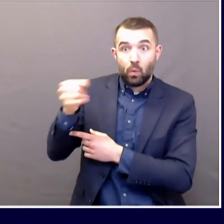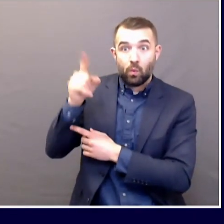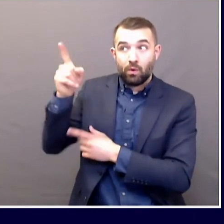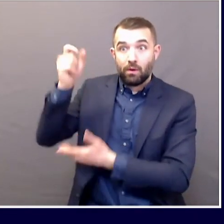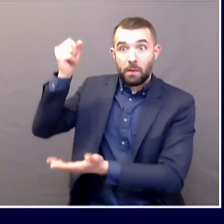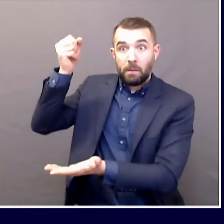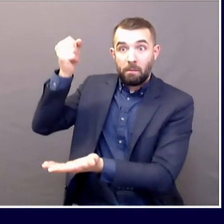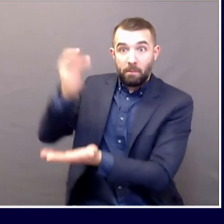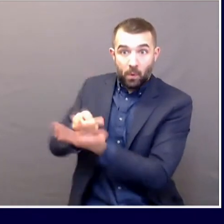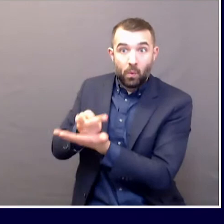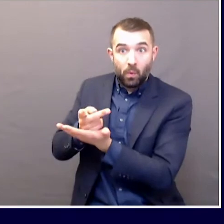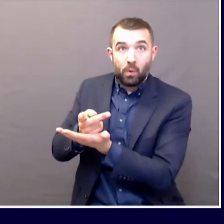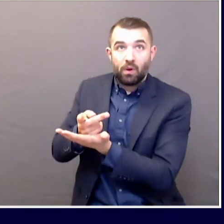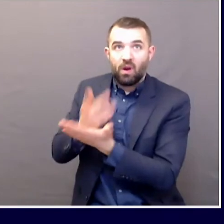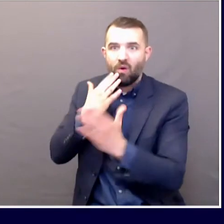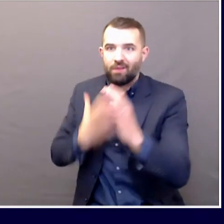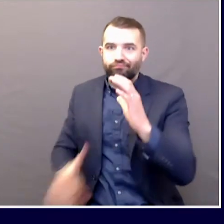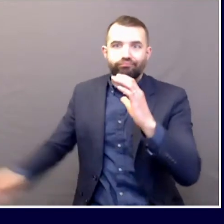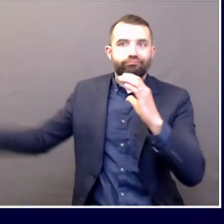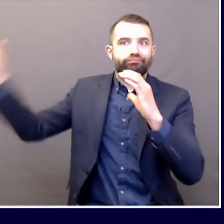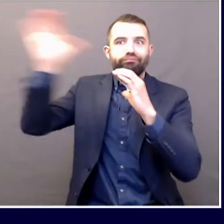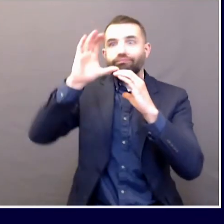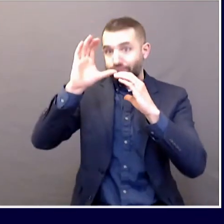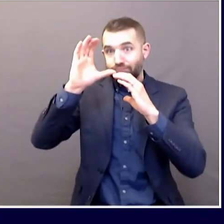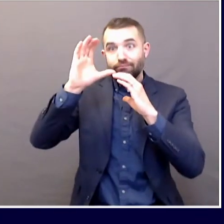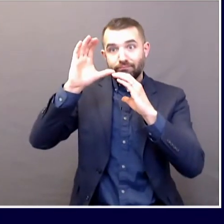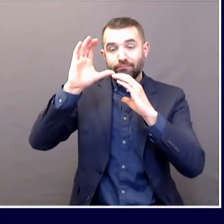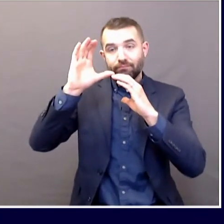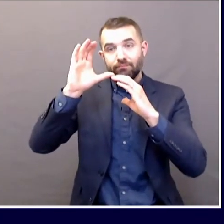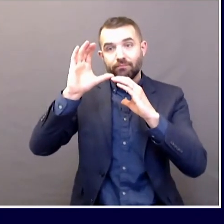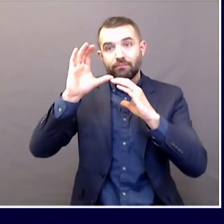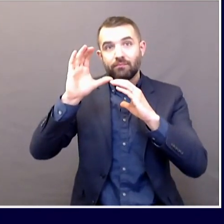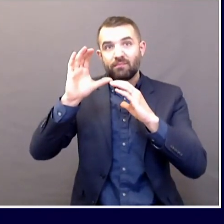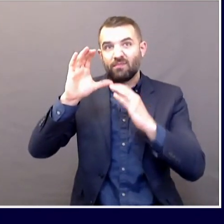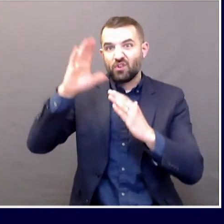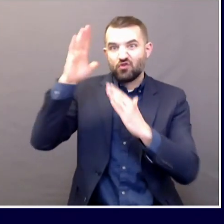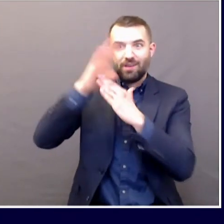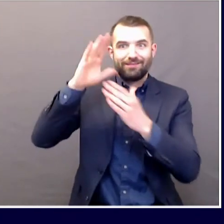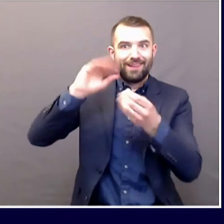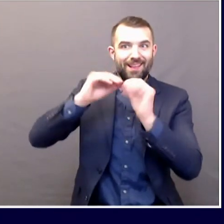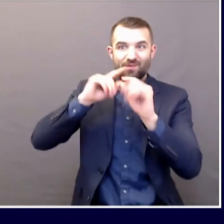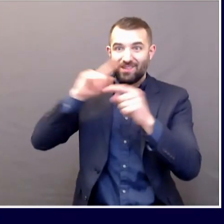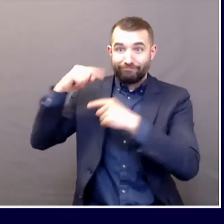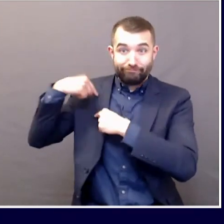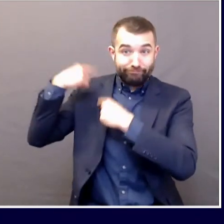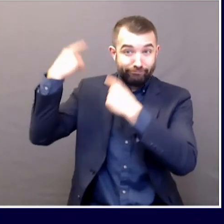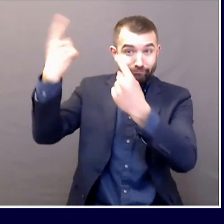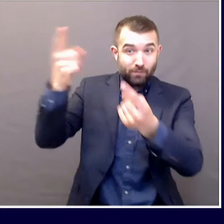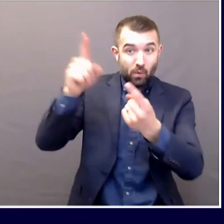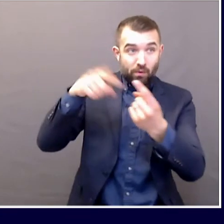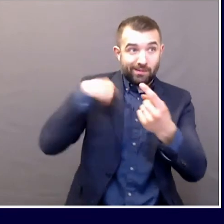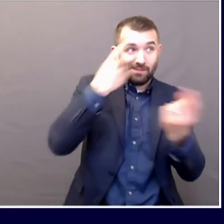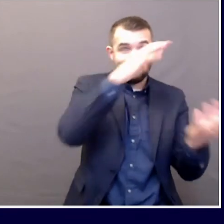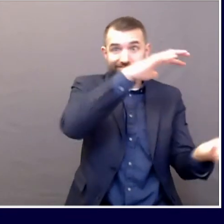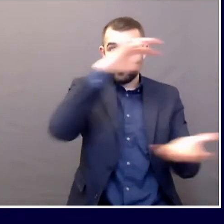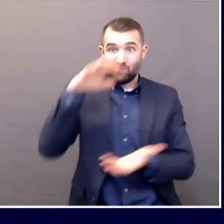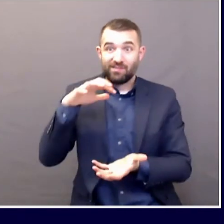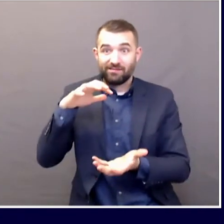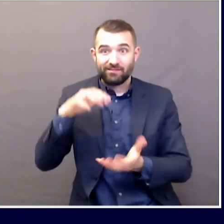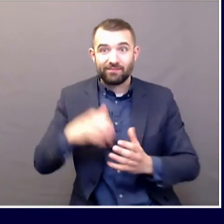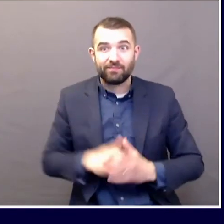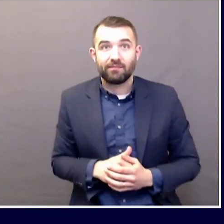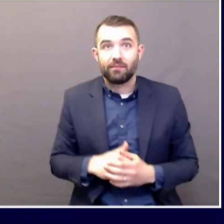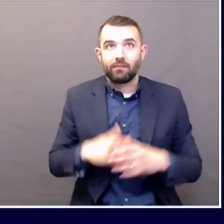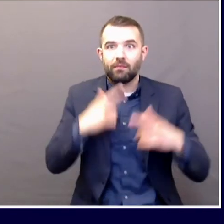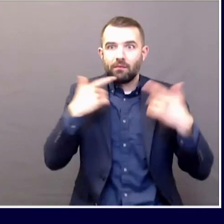of vaccine that has come into our state since we started on around vaccination efforts. That is a significant step forward, and